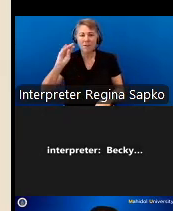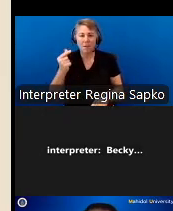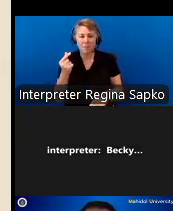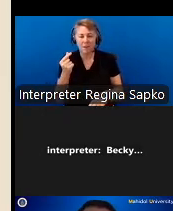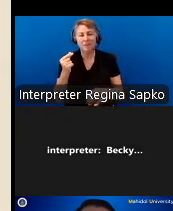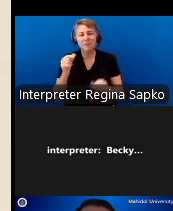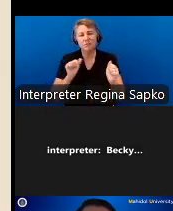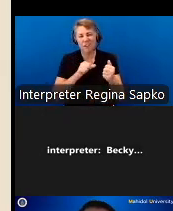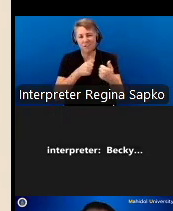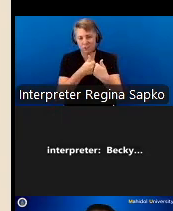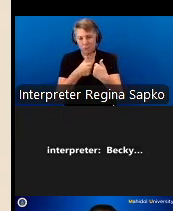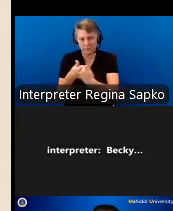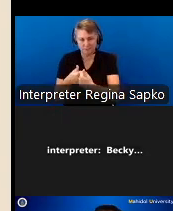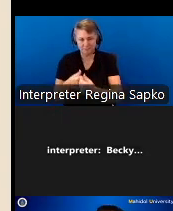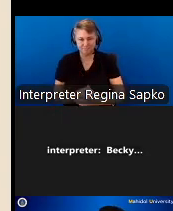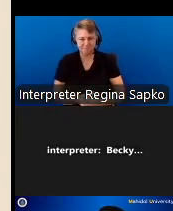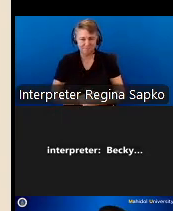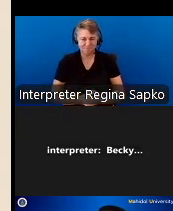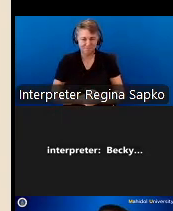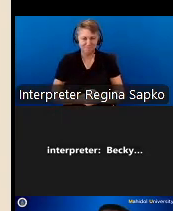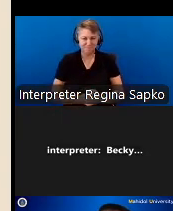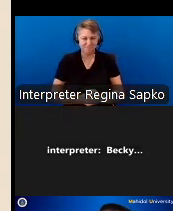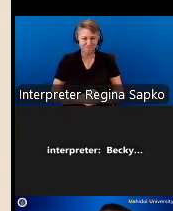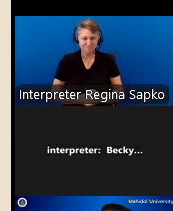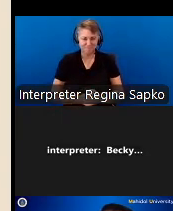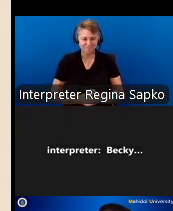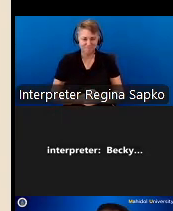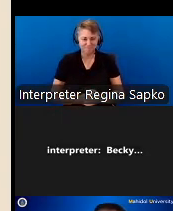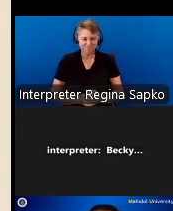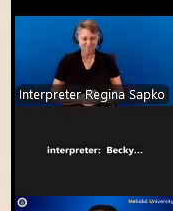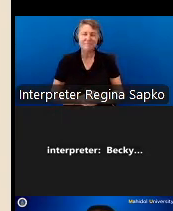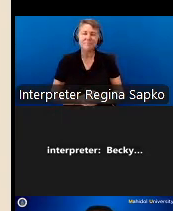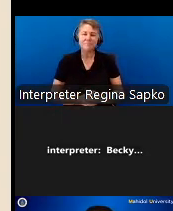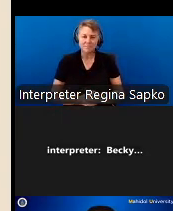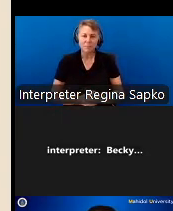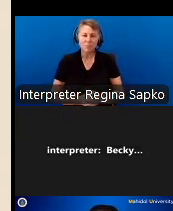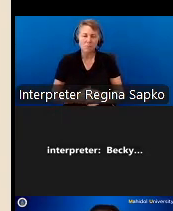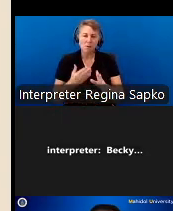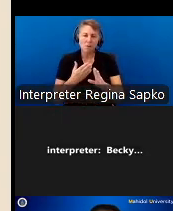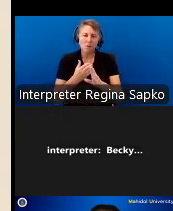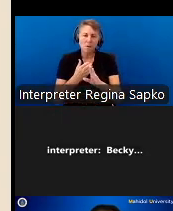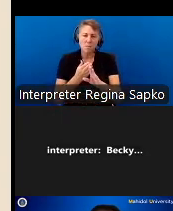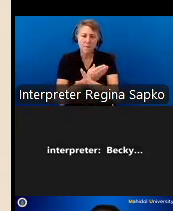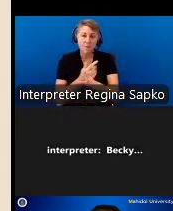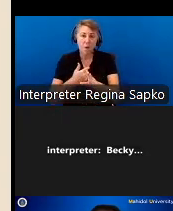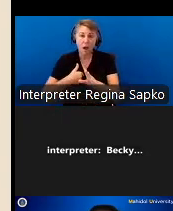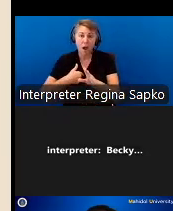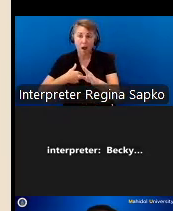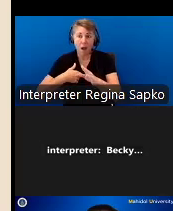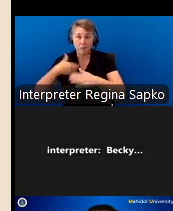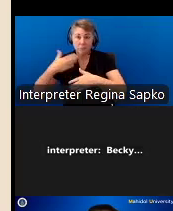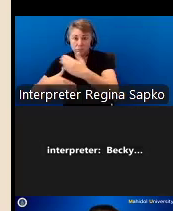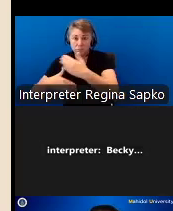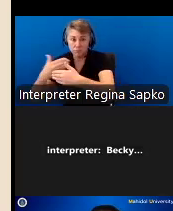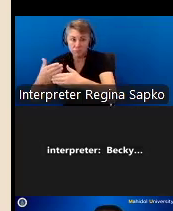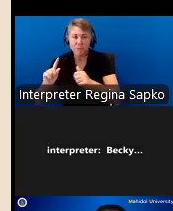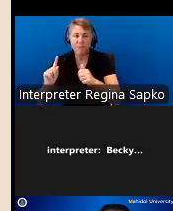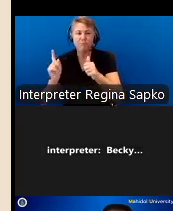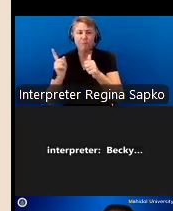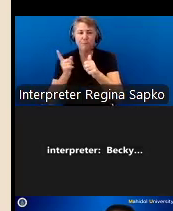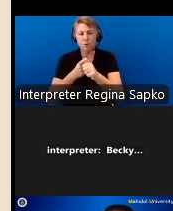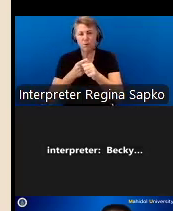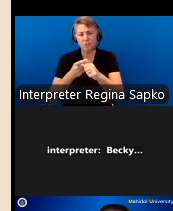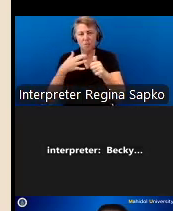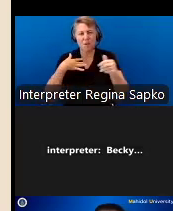Well, before I'm talking about the more detail, I would like to show you like an overview